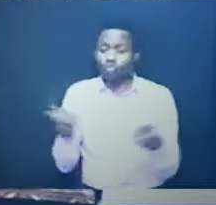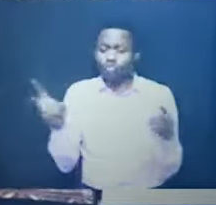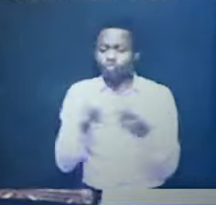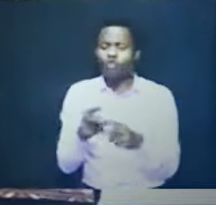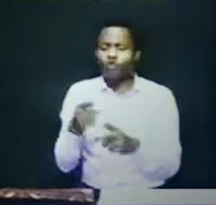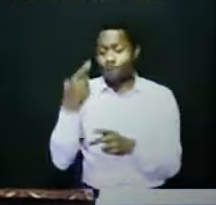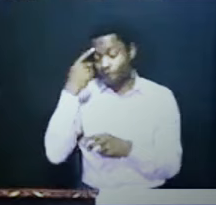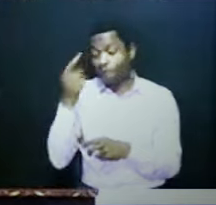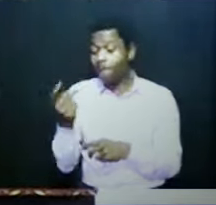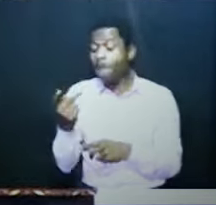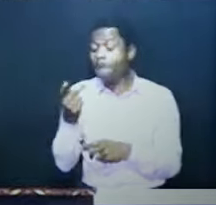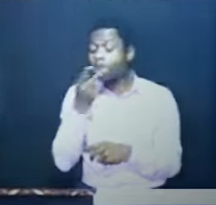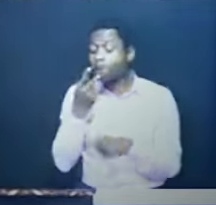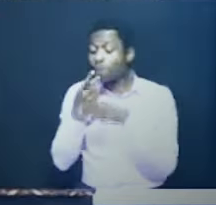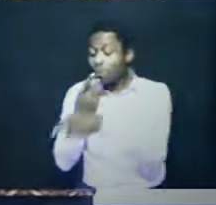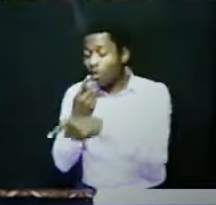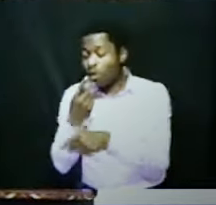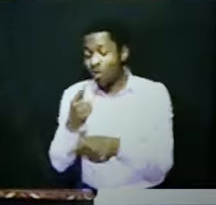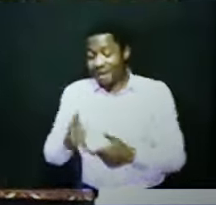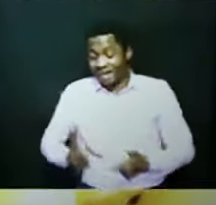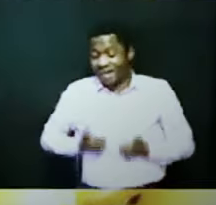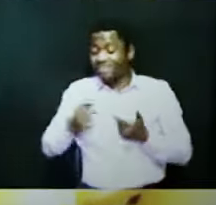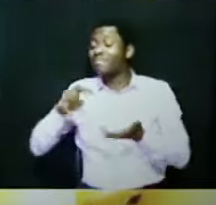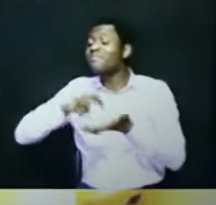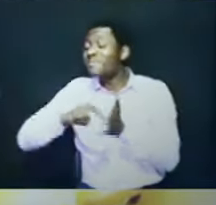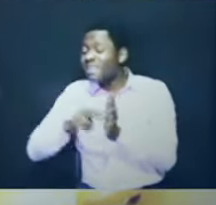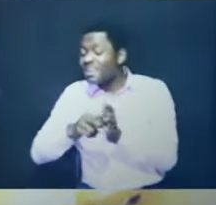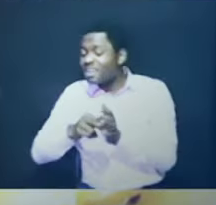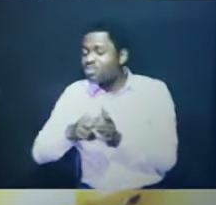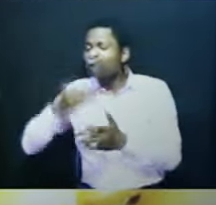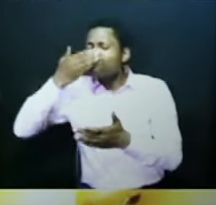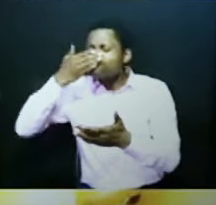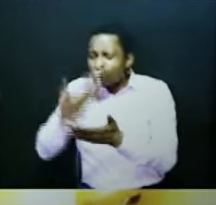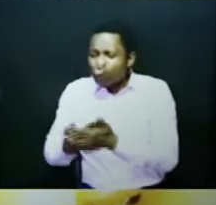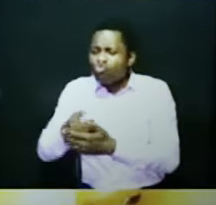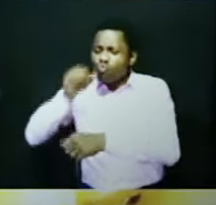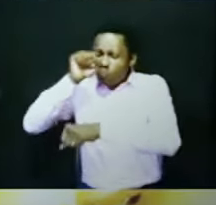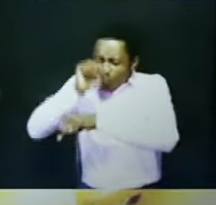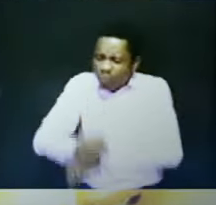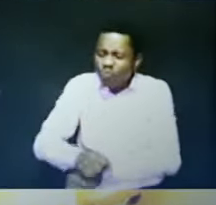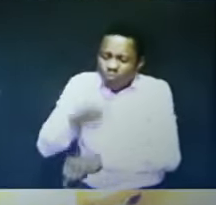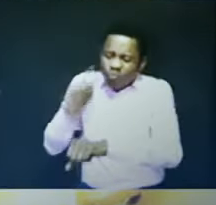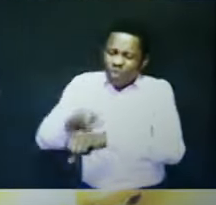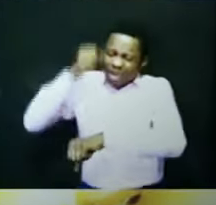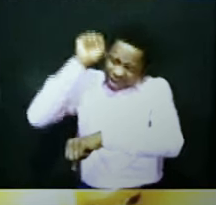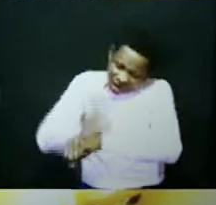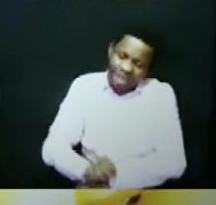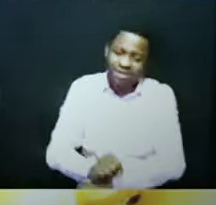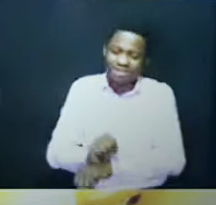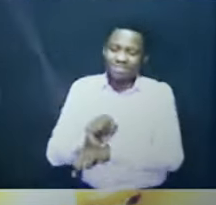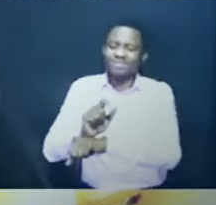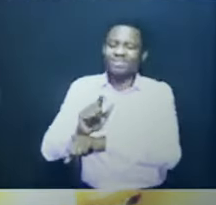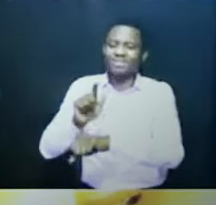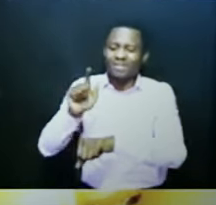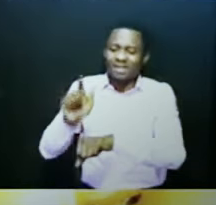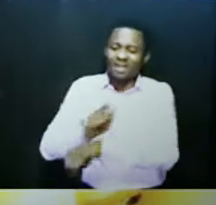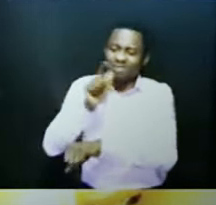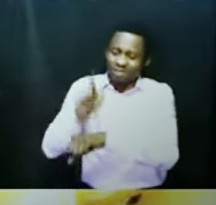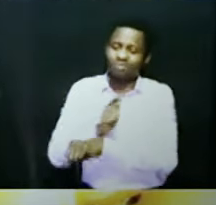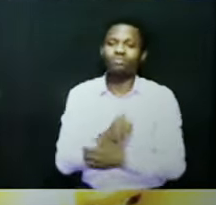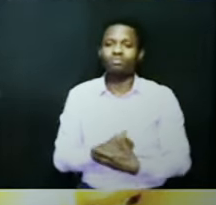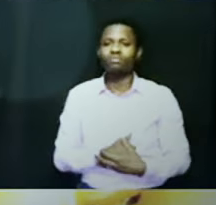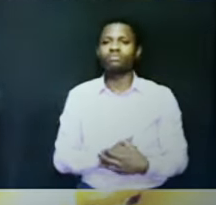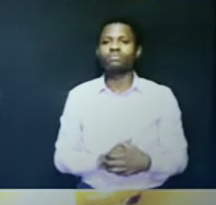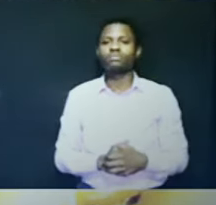meant fruitful labor. And he was marvel Paul, not family, say or tears ye a ya duma muaba, a